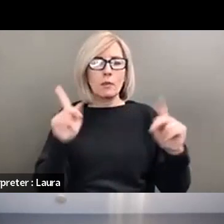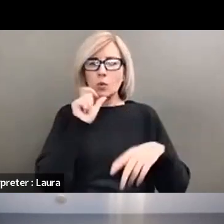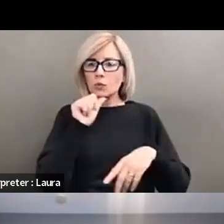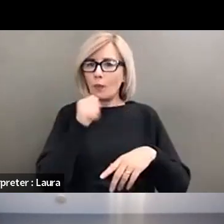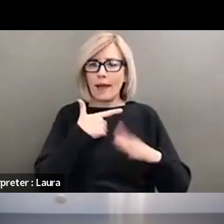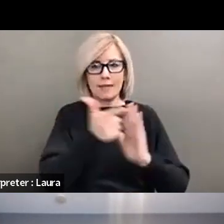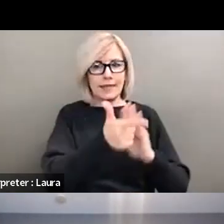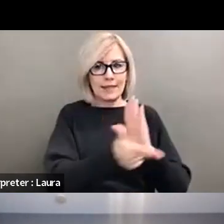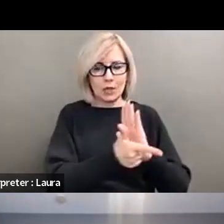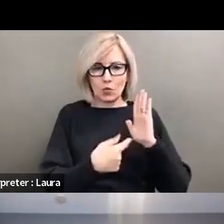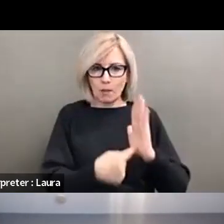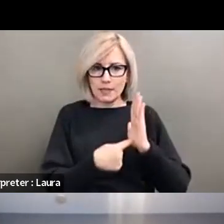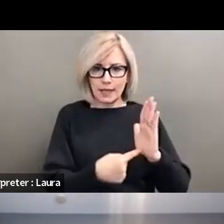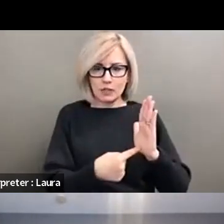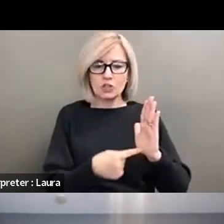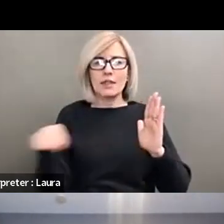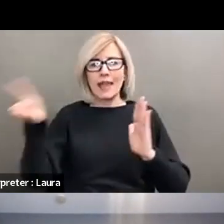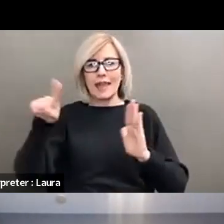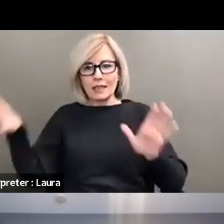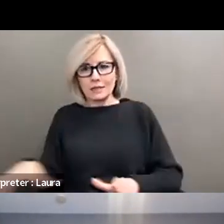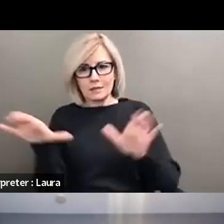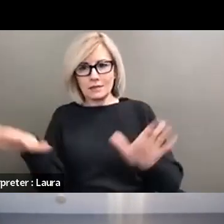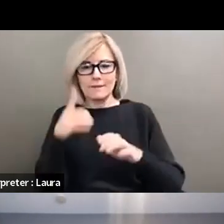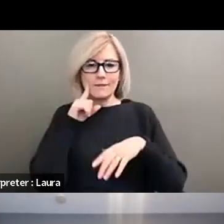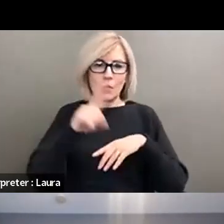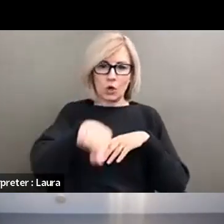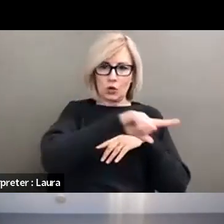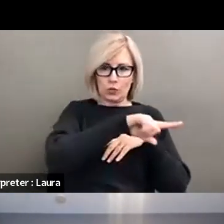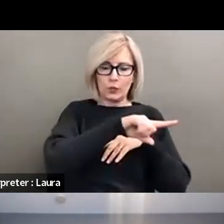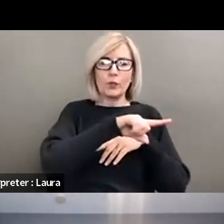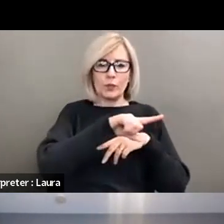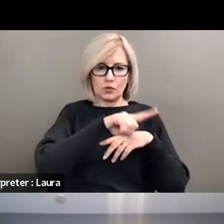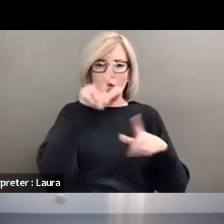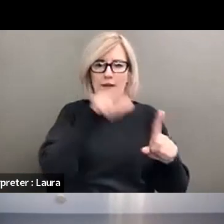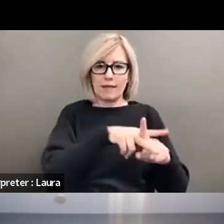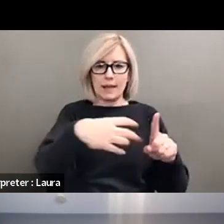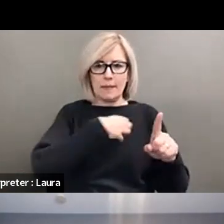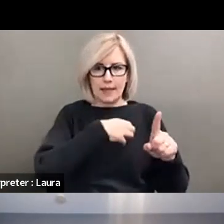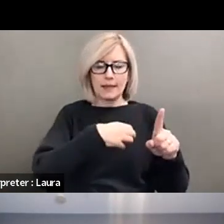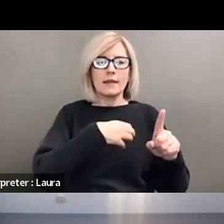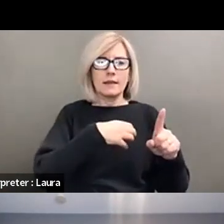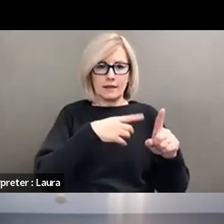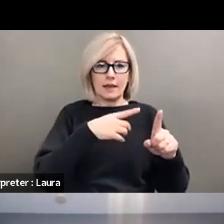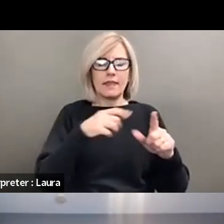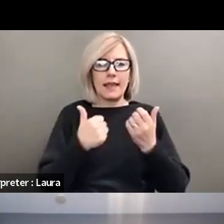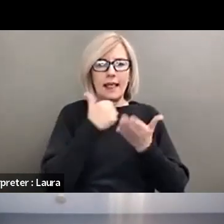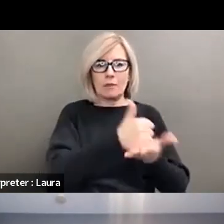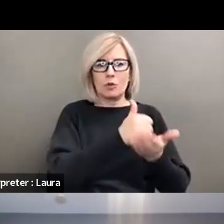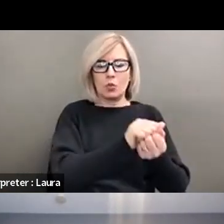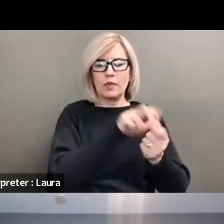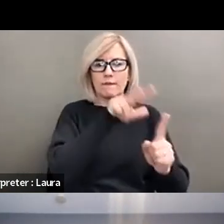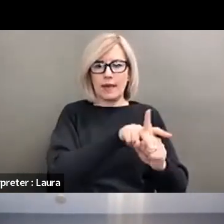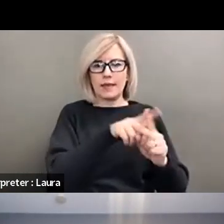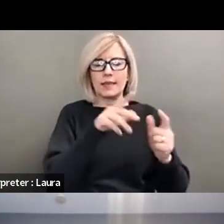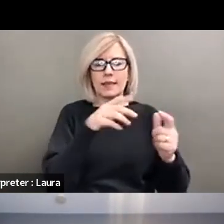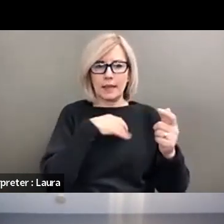legal representation. They do the work for you, and that you can file a complaint, and they can also assist you in filing that